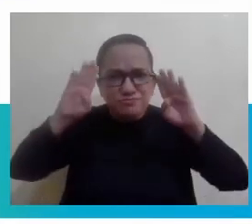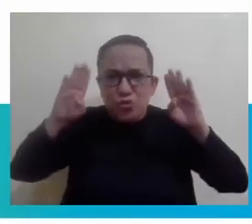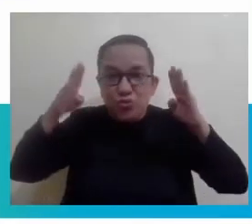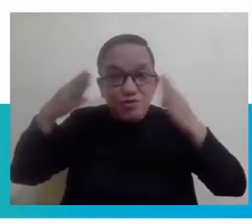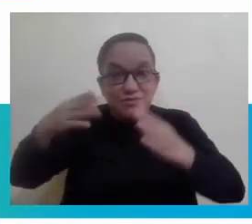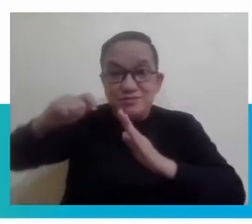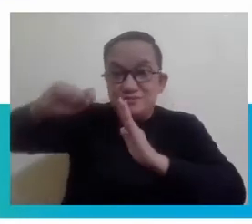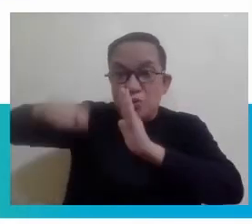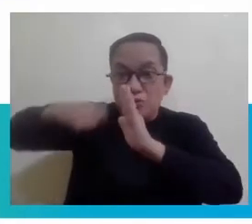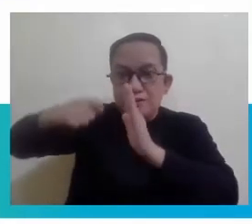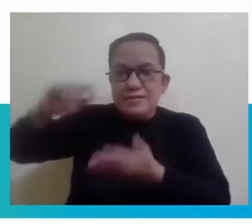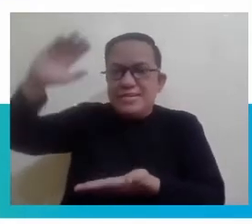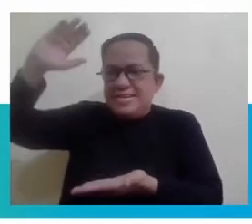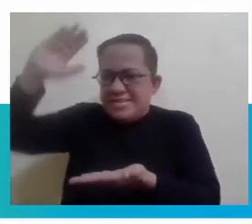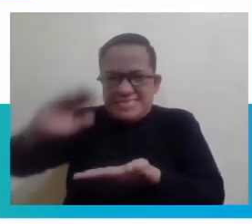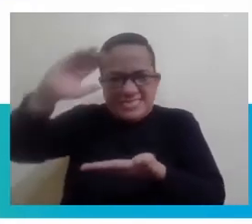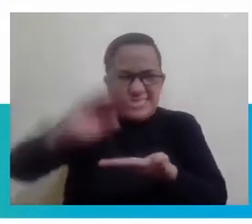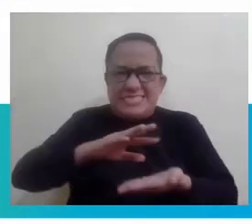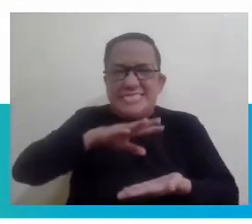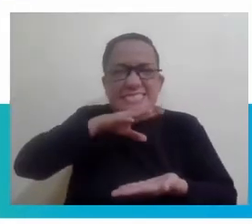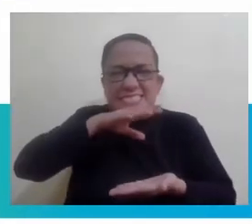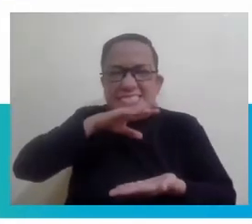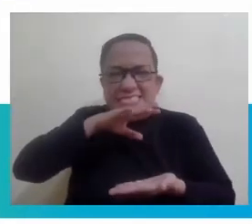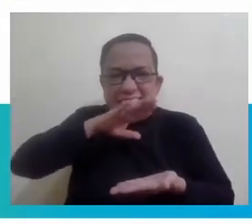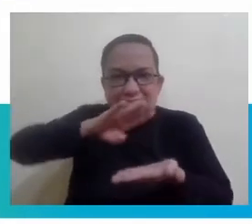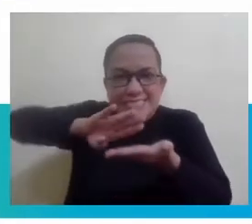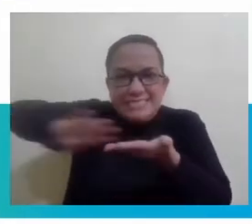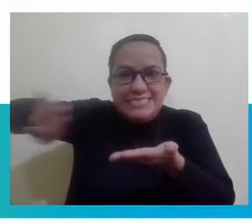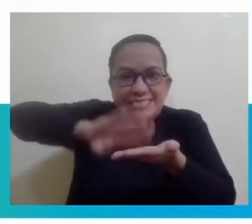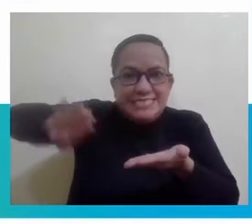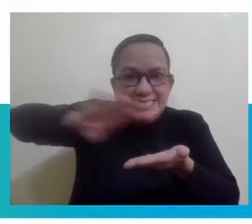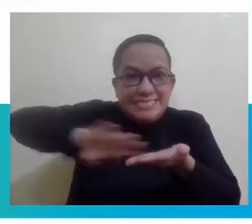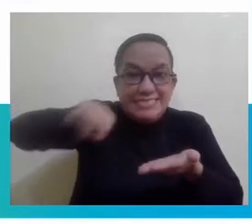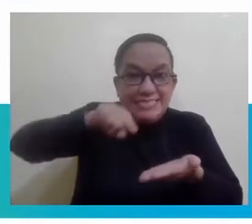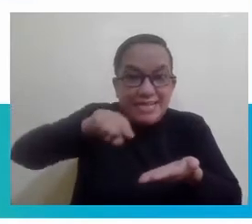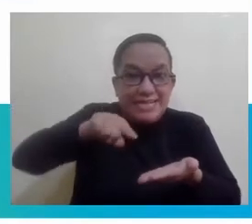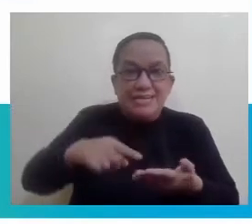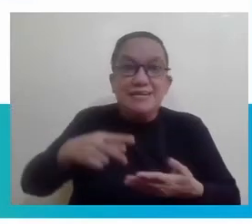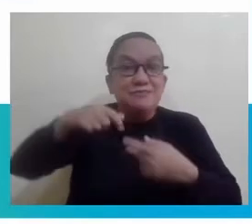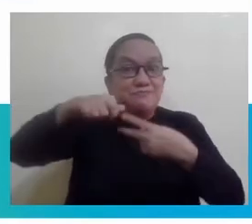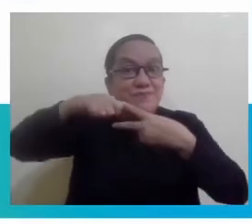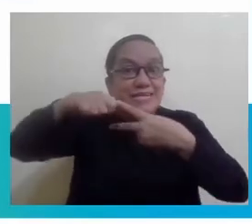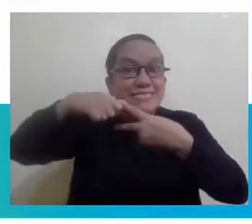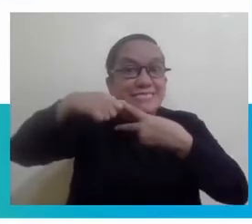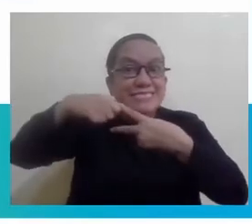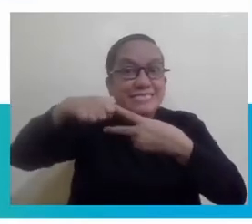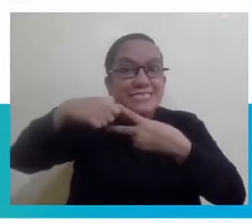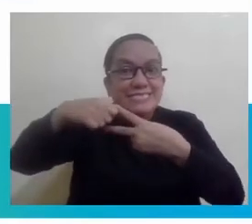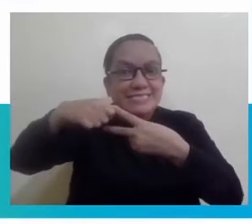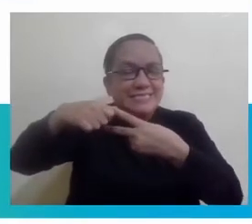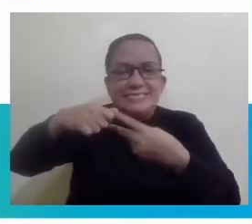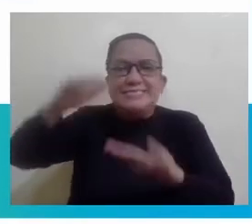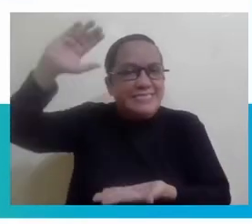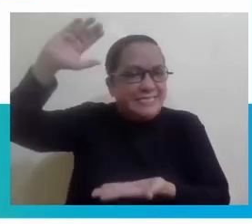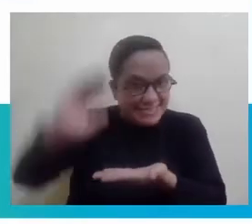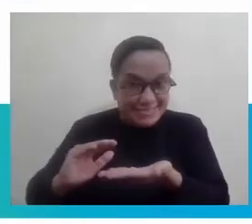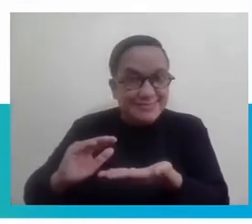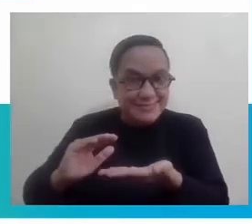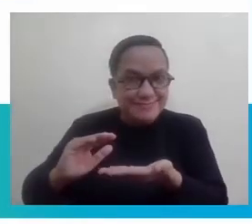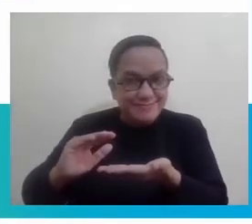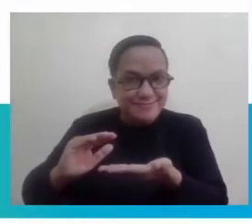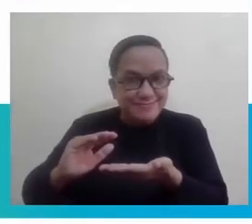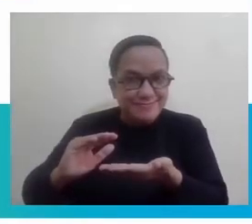oceans, in particular plastic waste. This reflects that five of the most plastic polluting countries in the